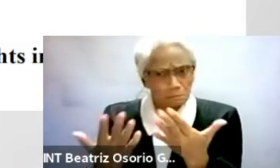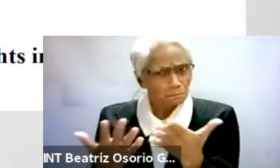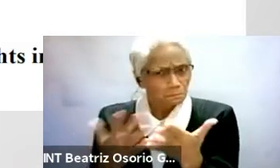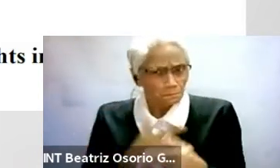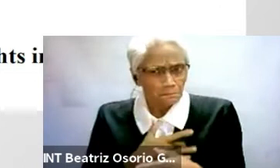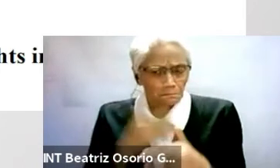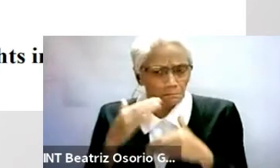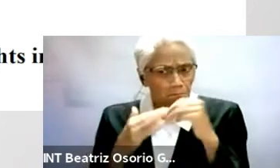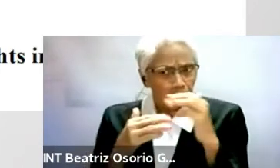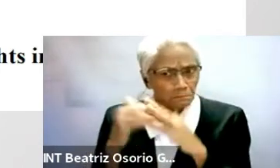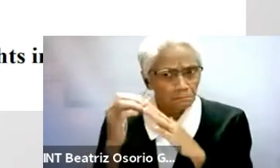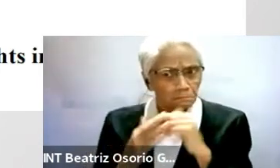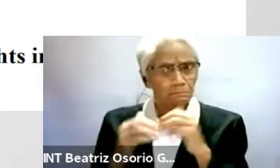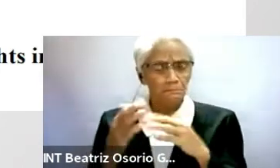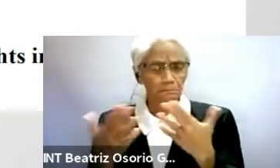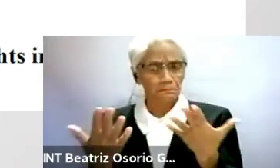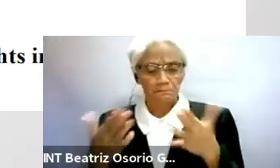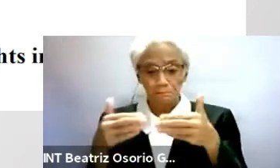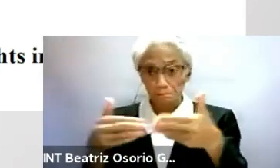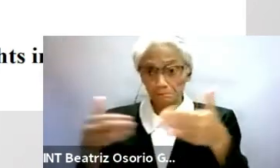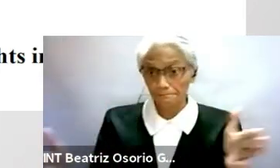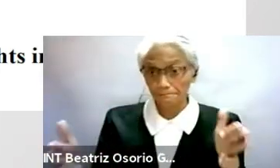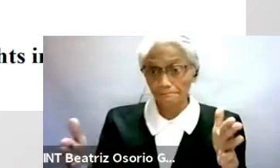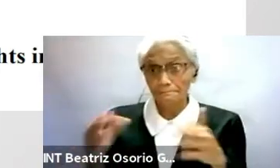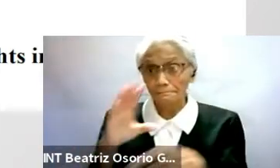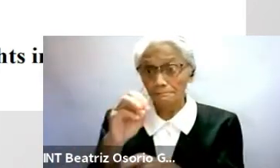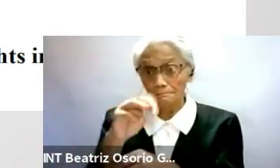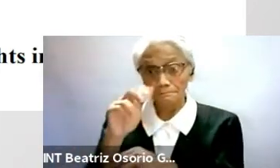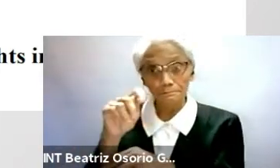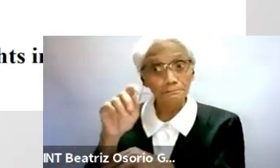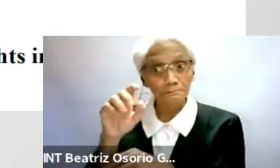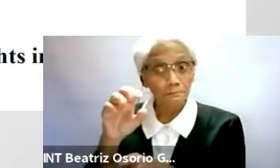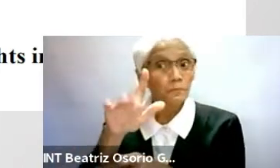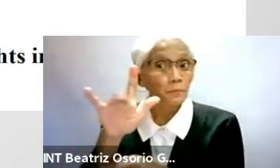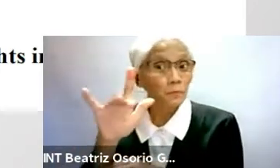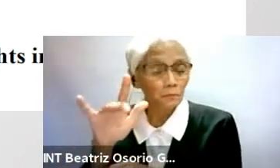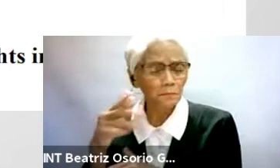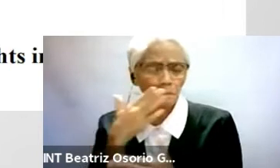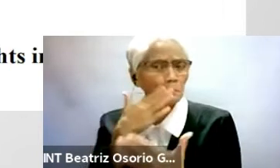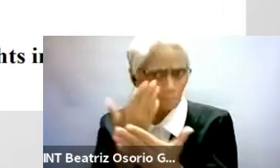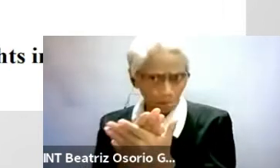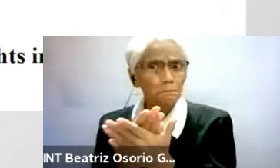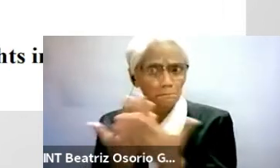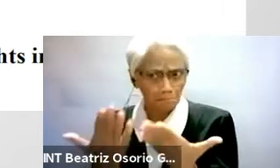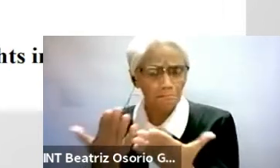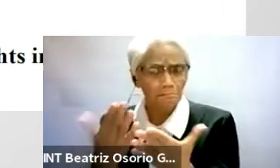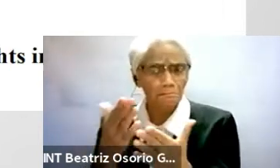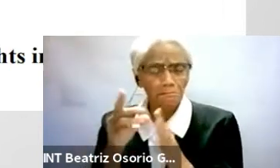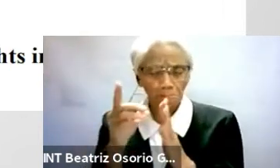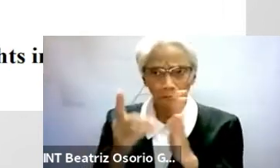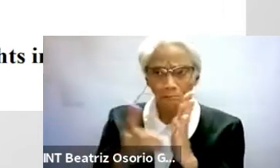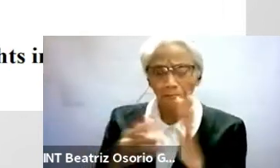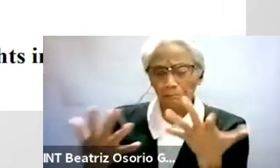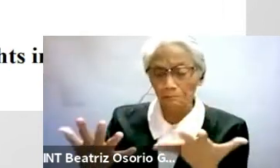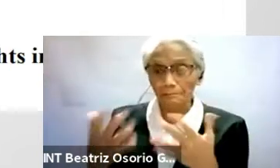totally comfortable stating that General Comment 25 is a really good document. There are two reasons for